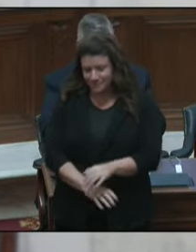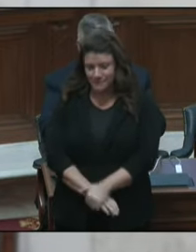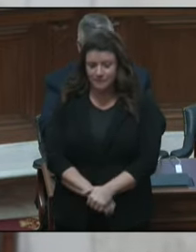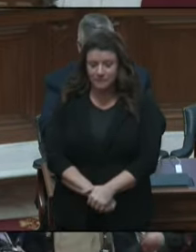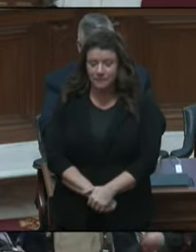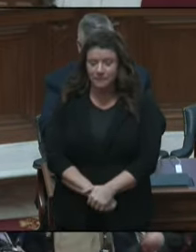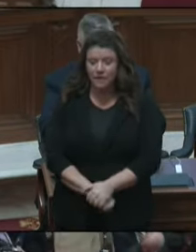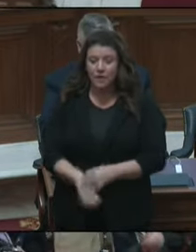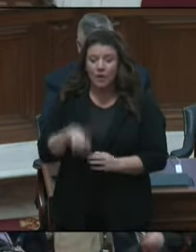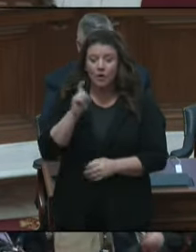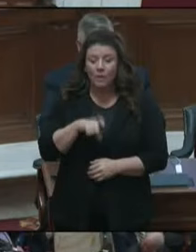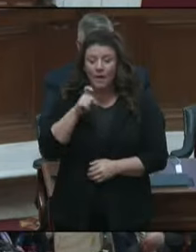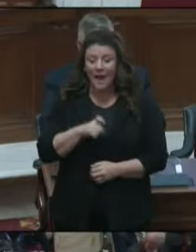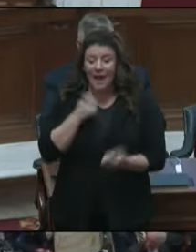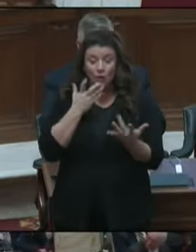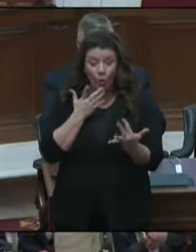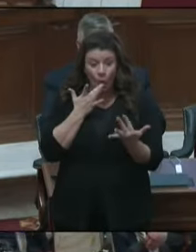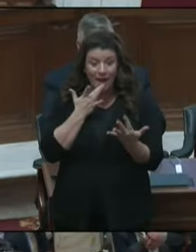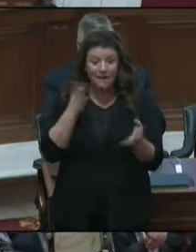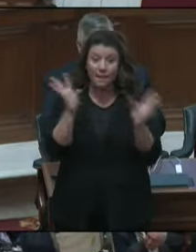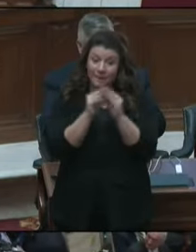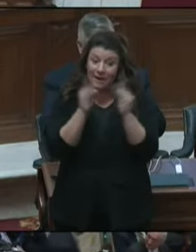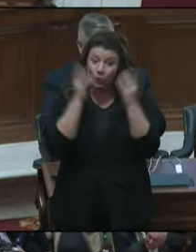Well, we had to wait to be adjourned.